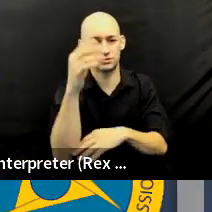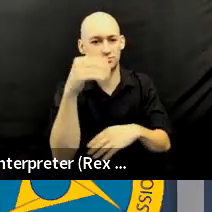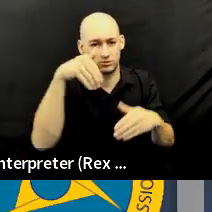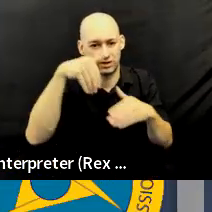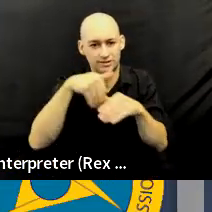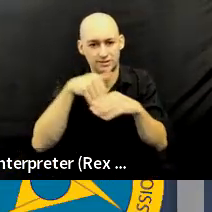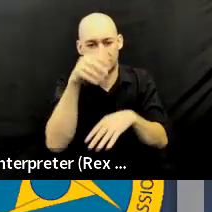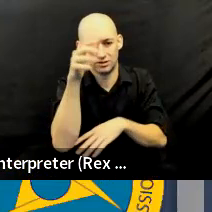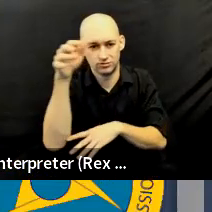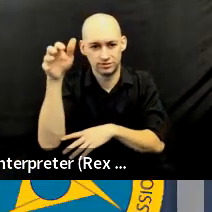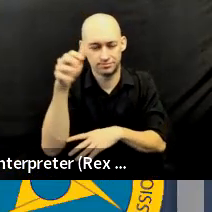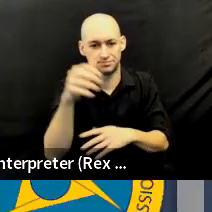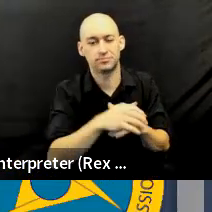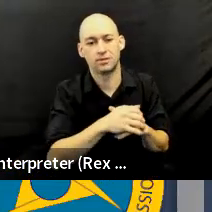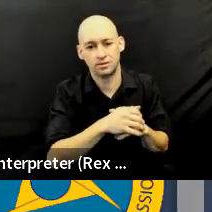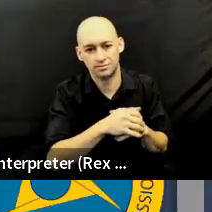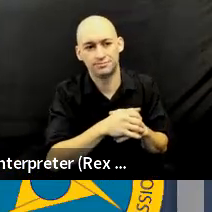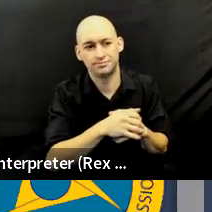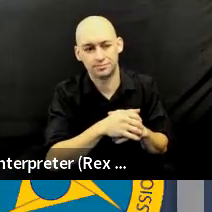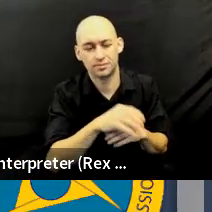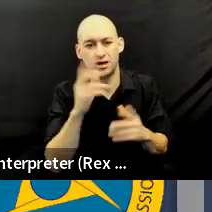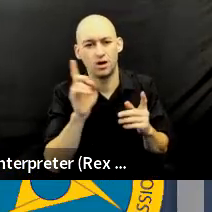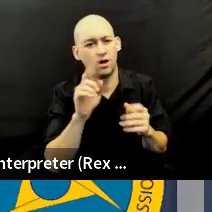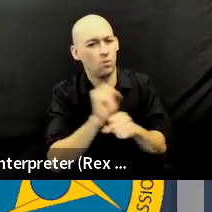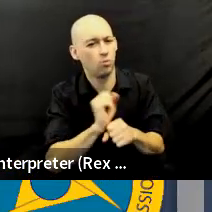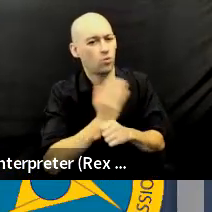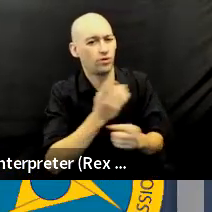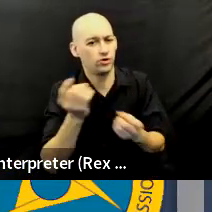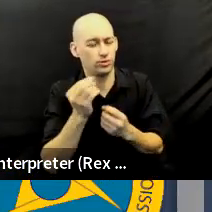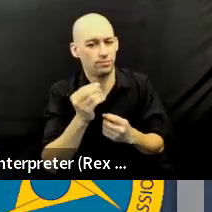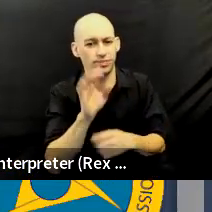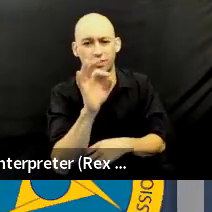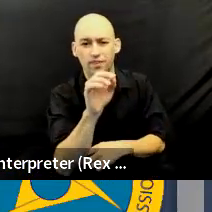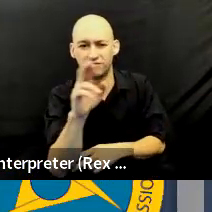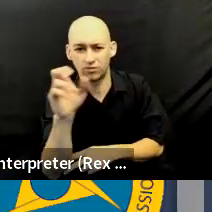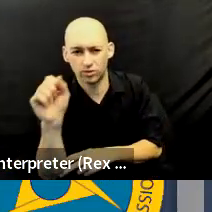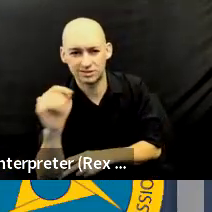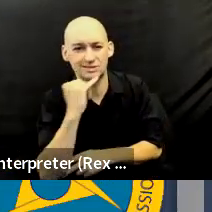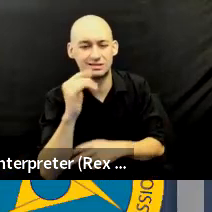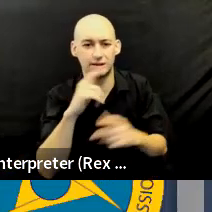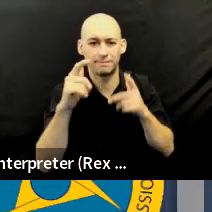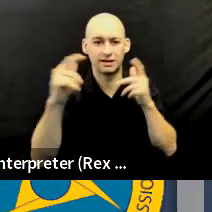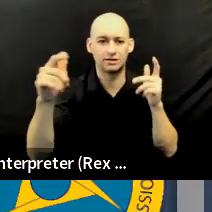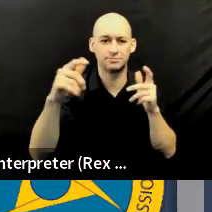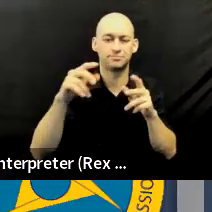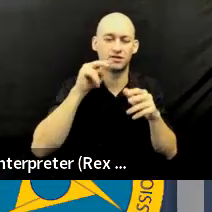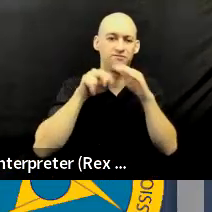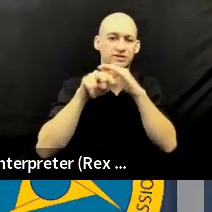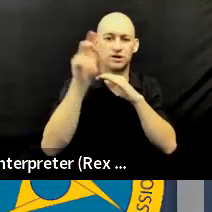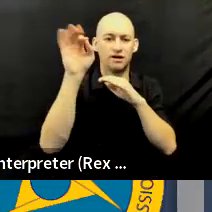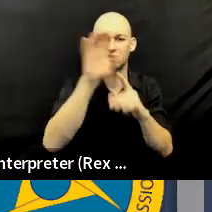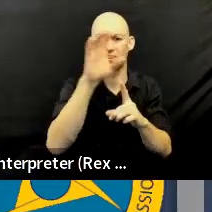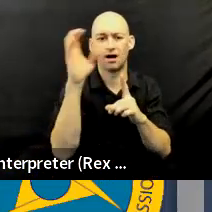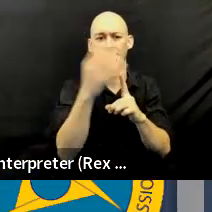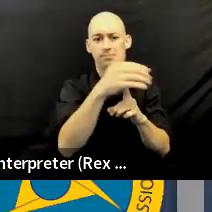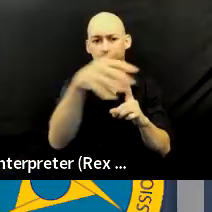The work that we're doing, the forest, which is the bigger vision of improving climate across the globe, the world